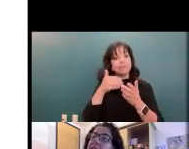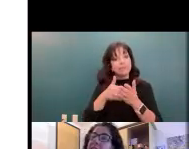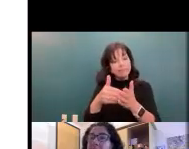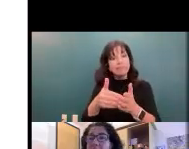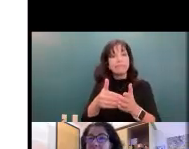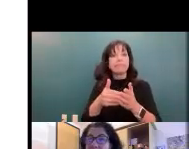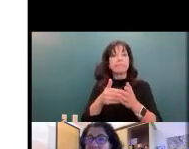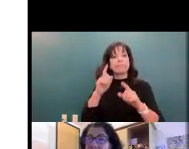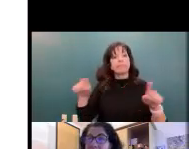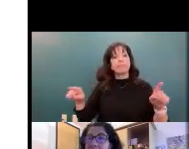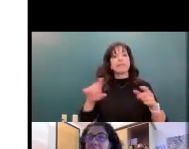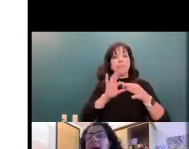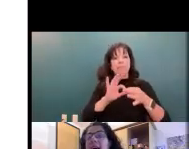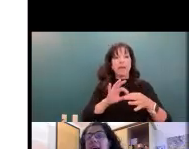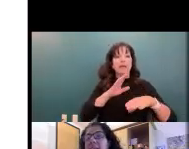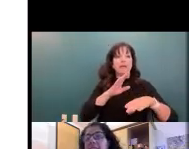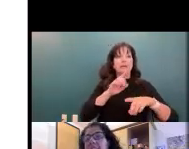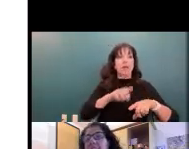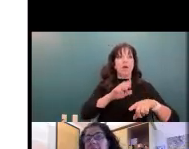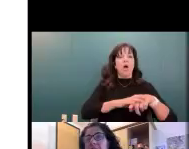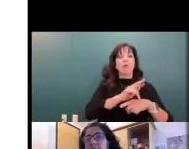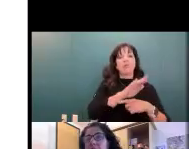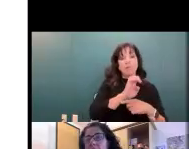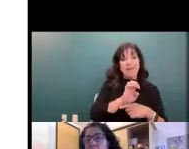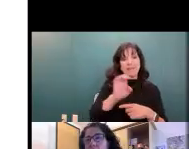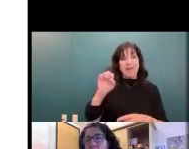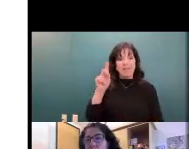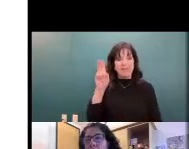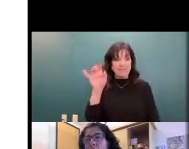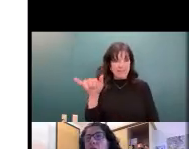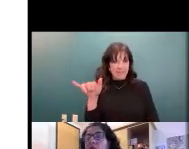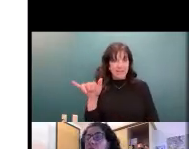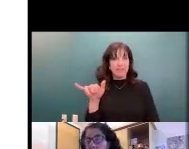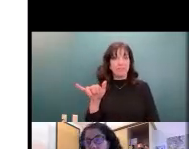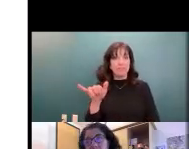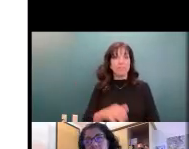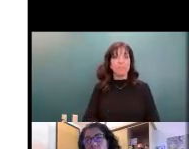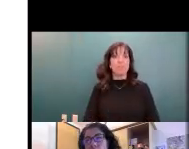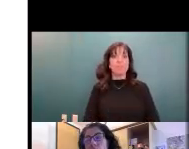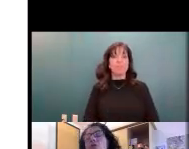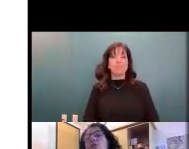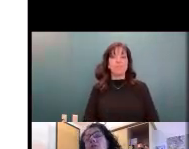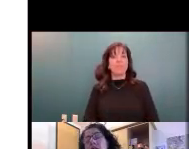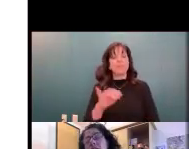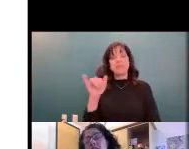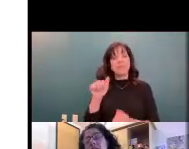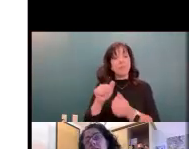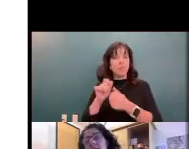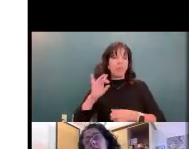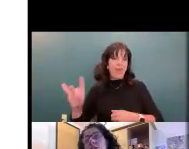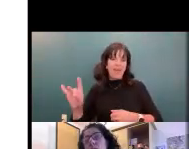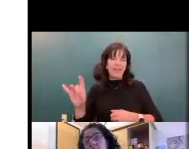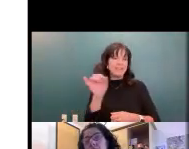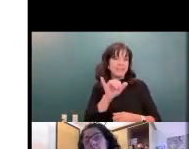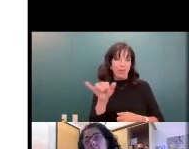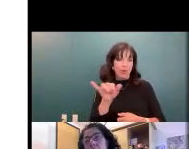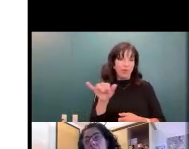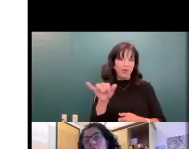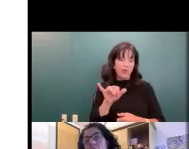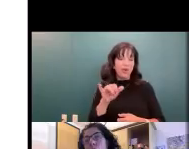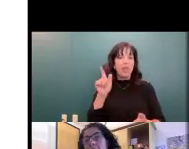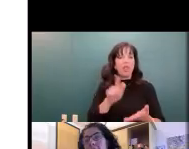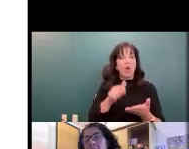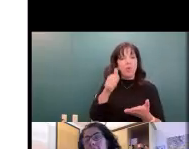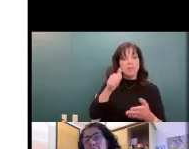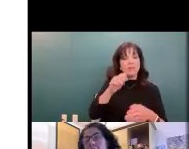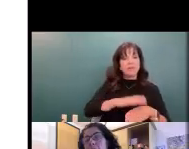varies by race, ethnicity. And so similar to 8-year-olds, prevalence is lowest